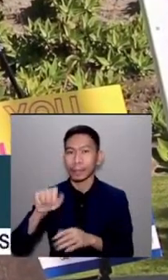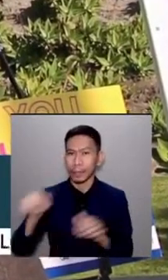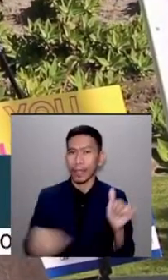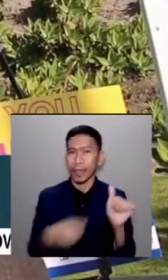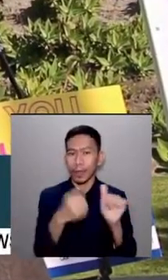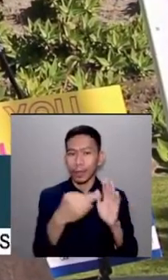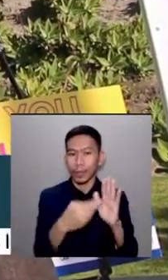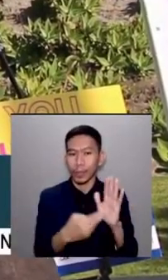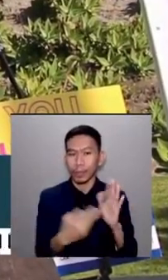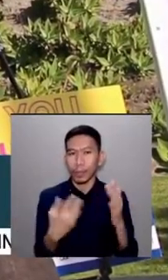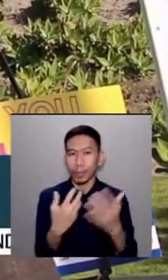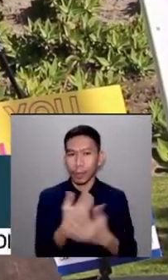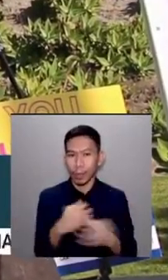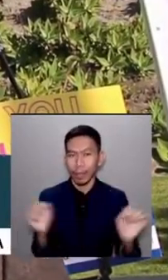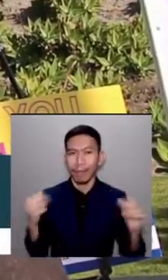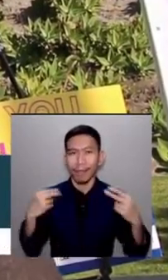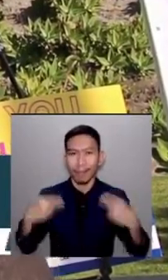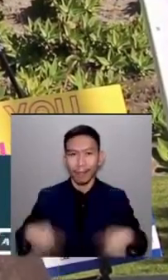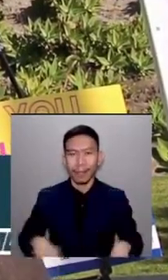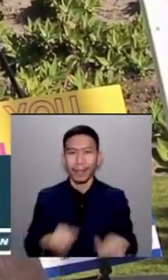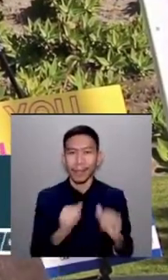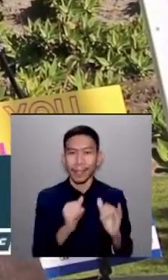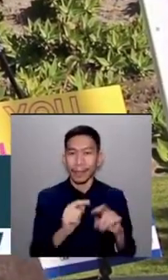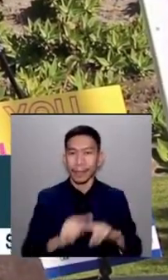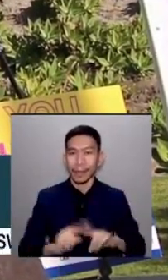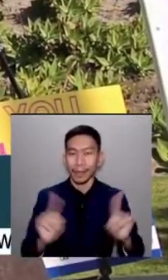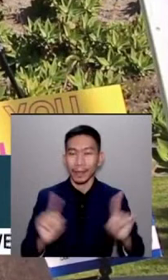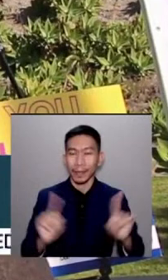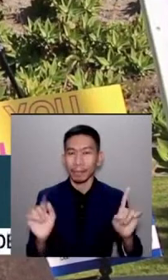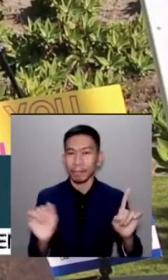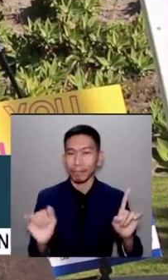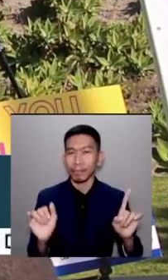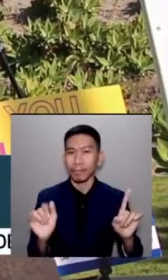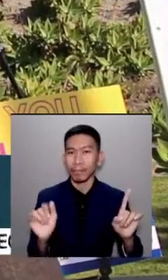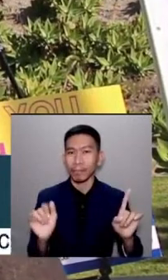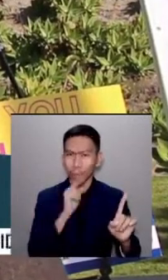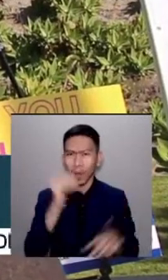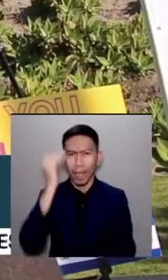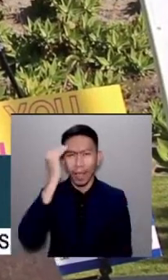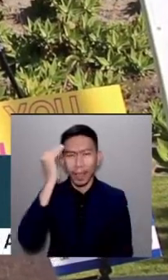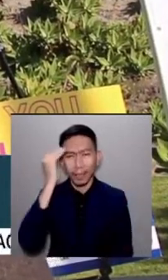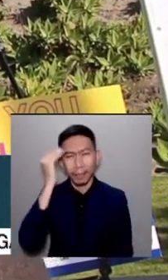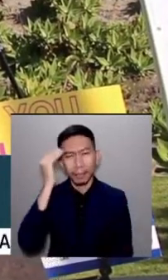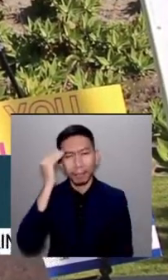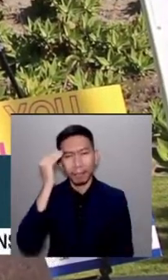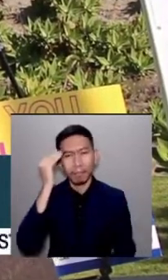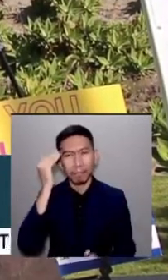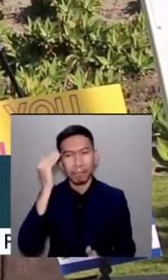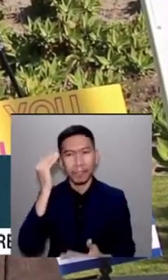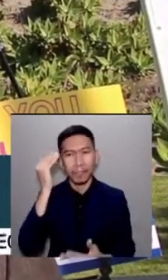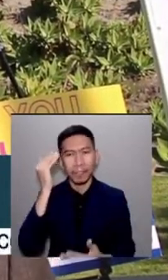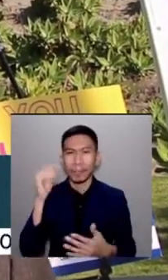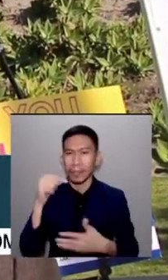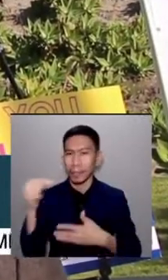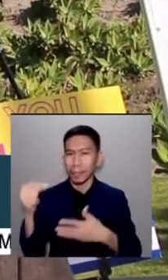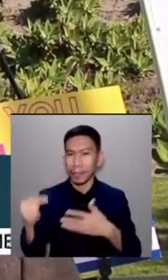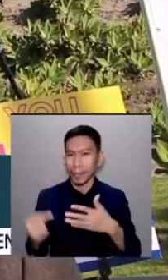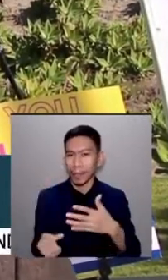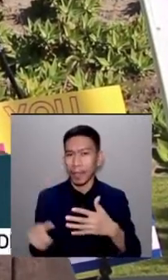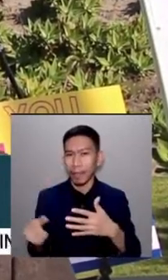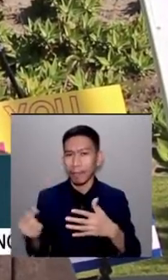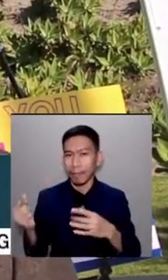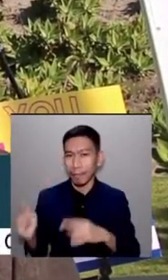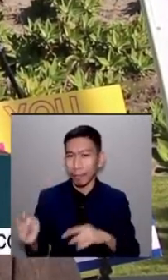safe and healthy. But also, you know, we're very cognizant of and focused on some of the increases in some crimes in